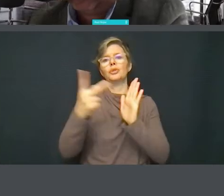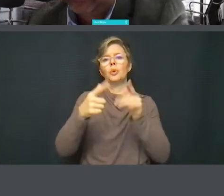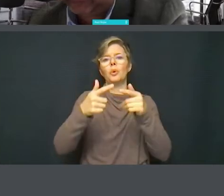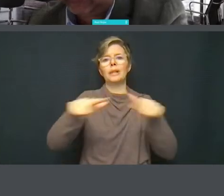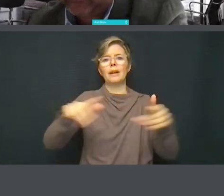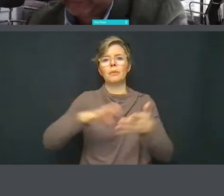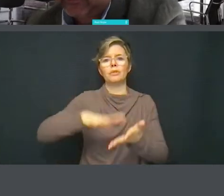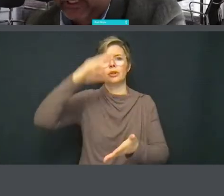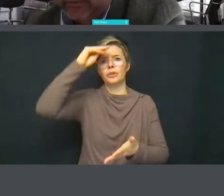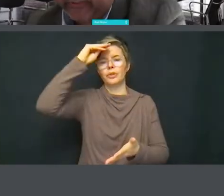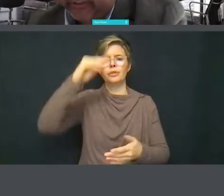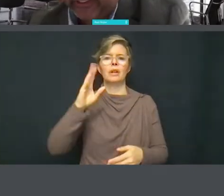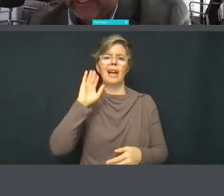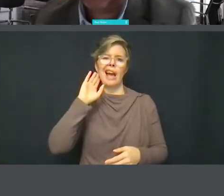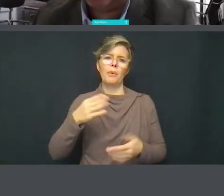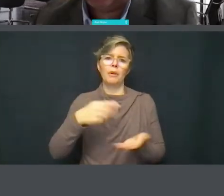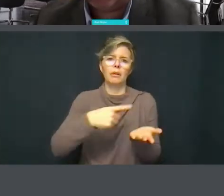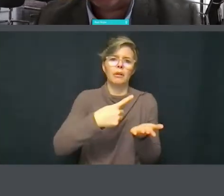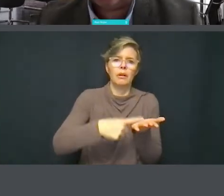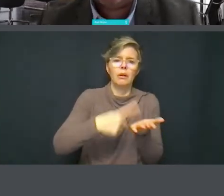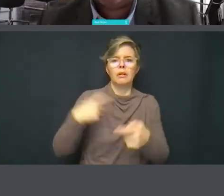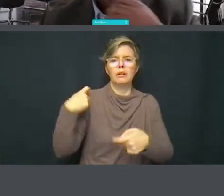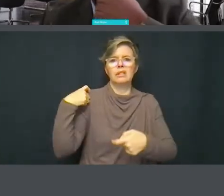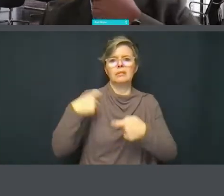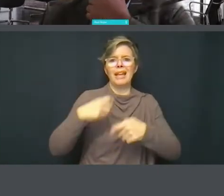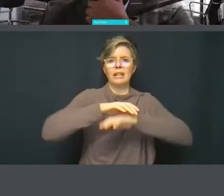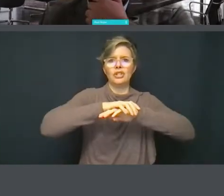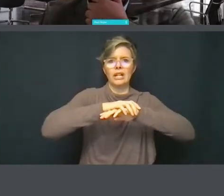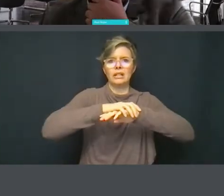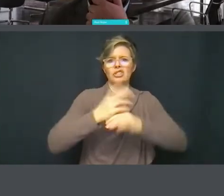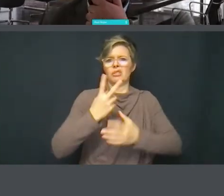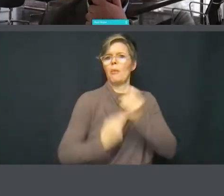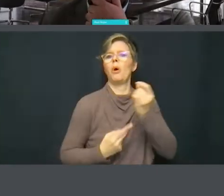about Spanish English. And of course, there's a lot of other language combinations.